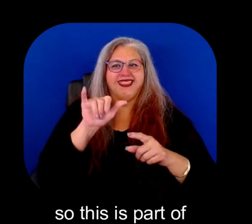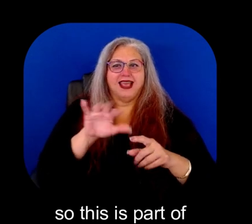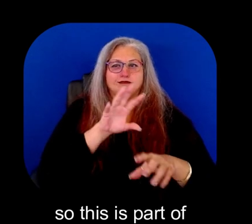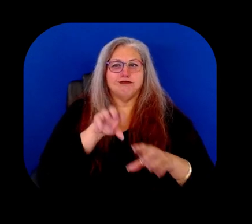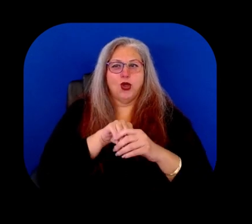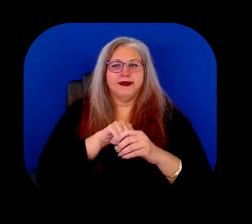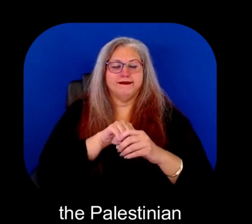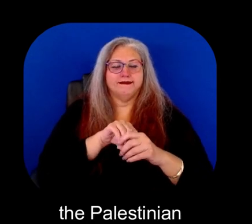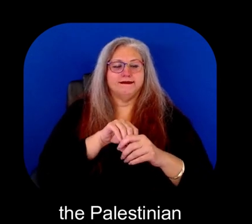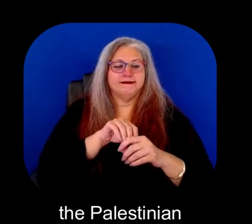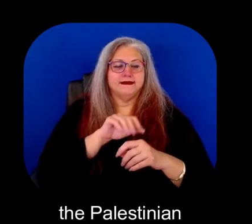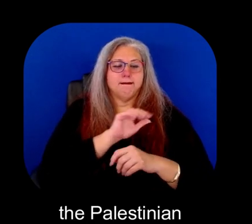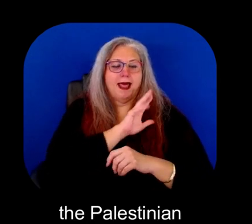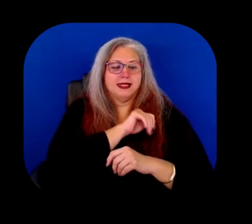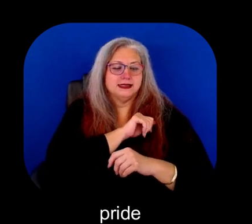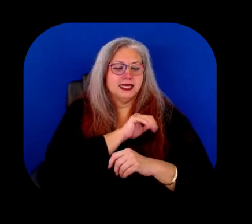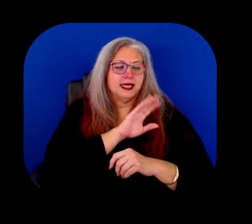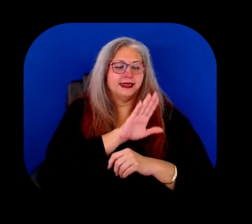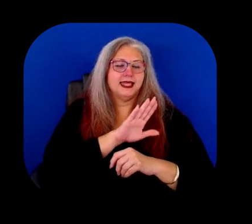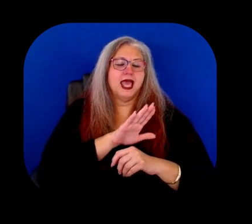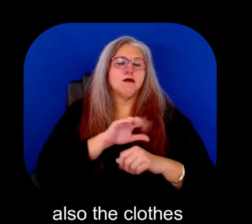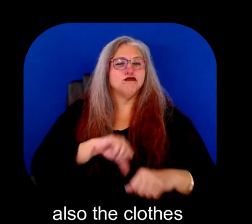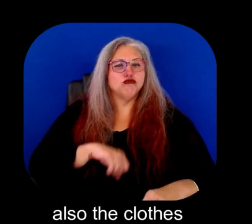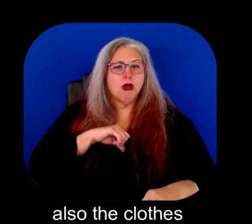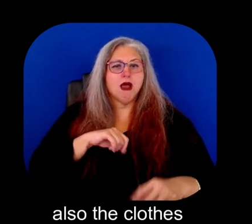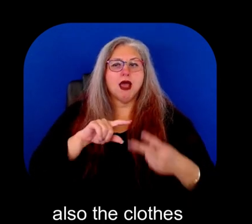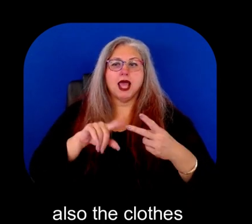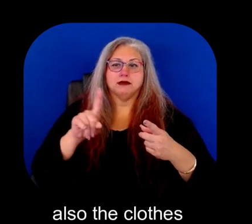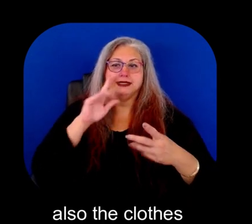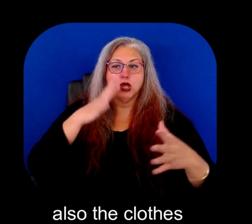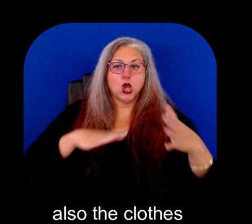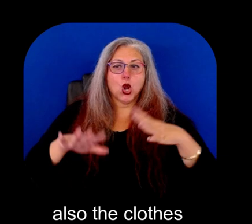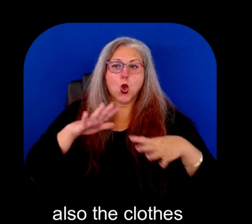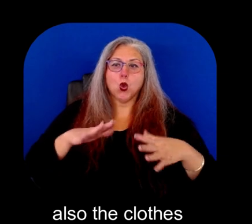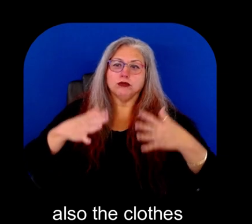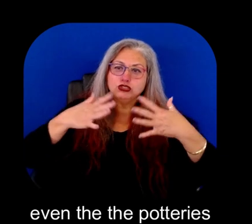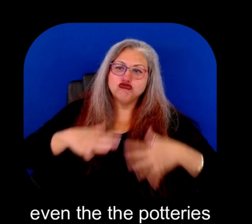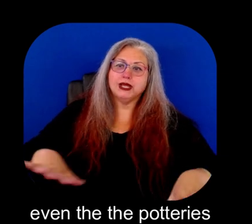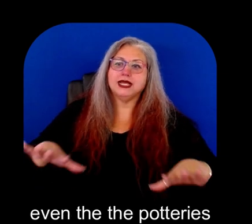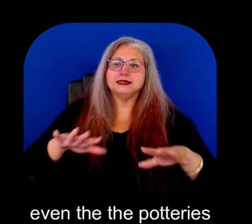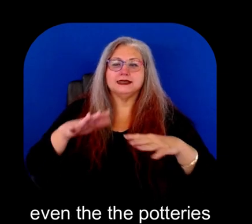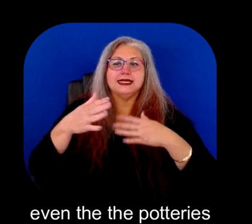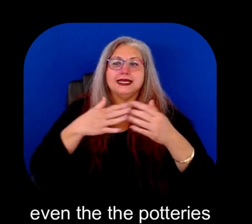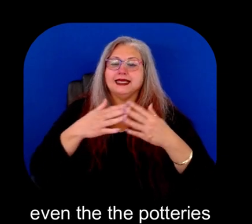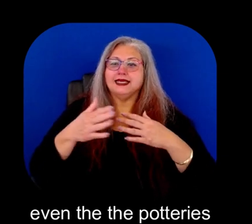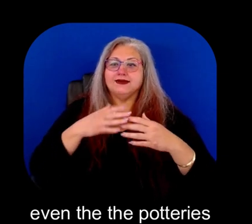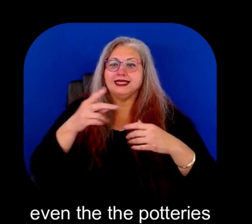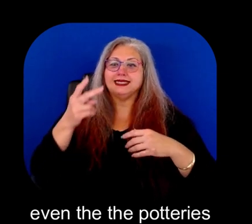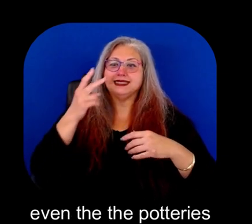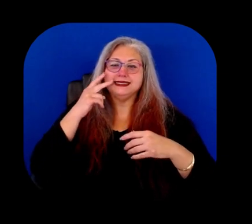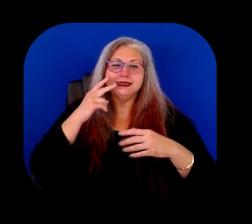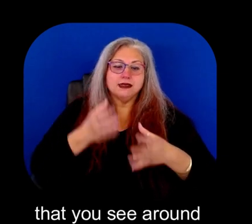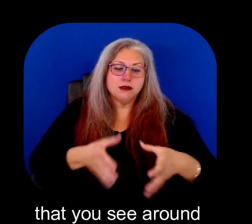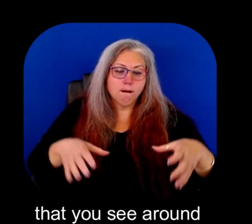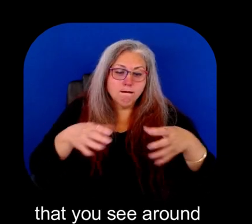of the Palestinian pride. Also, the clothes, the dresses, even the